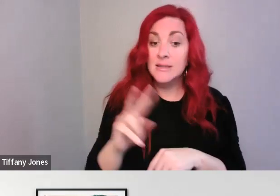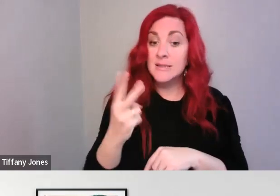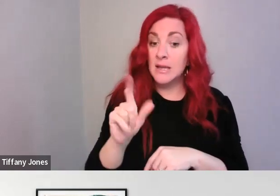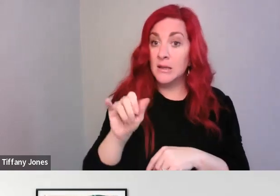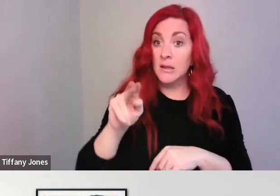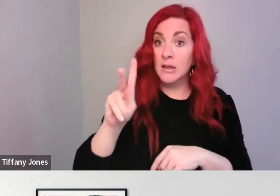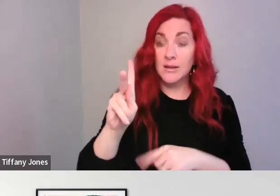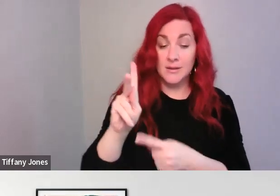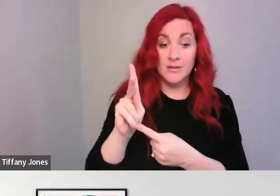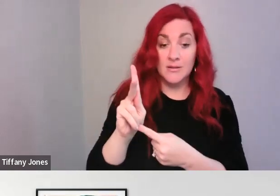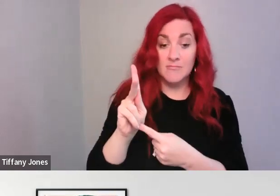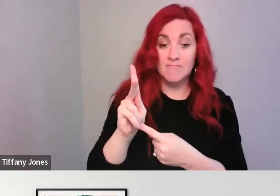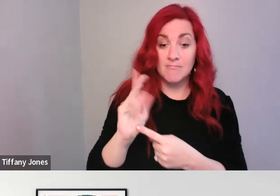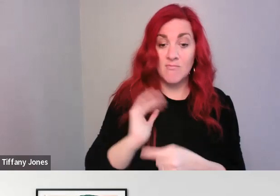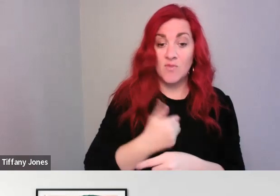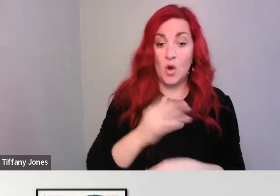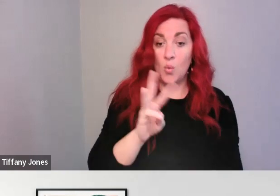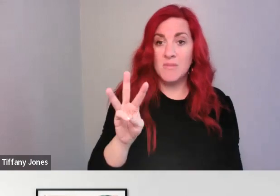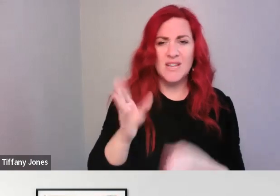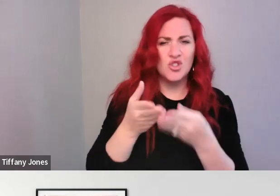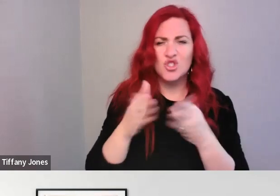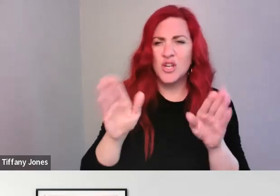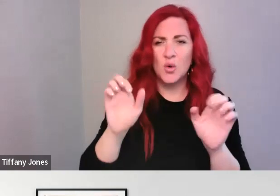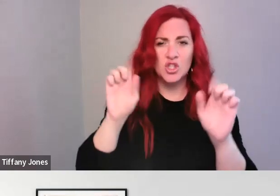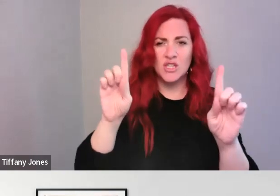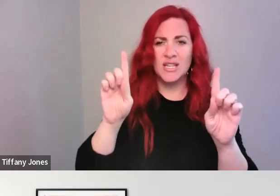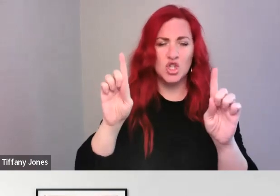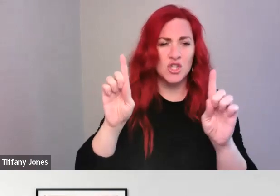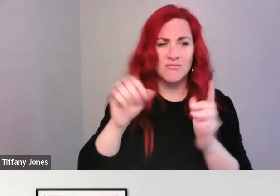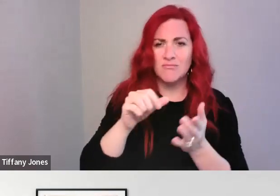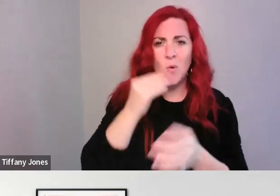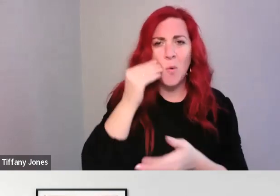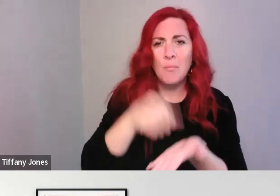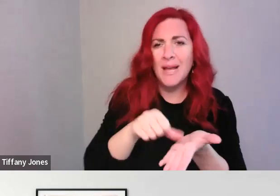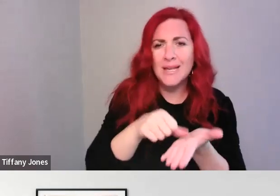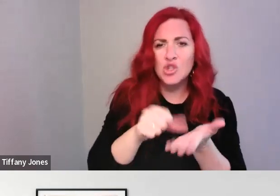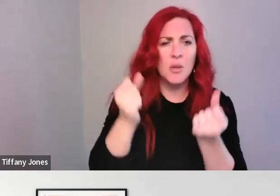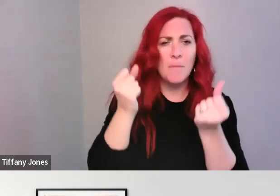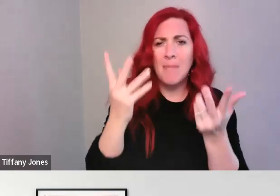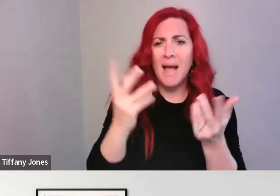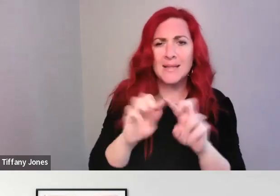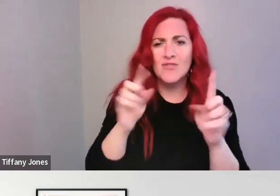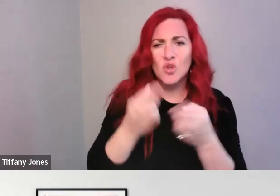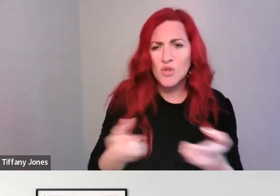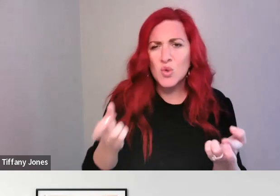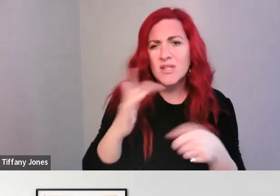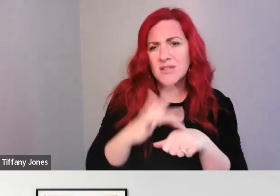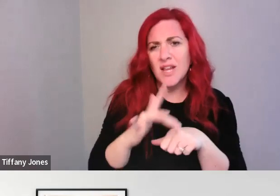just our website's general education landing page that's going to have a lot of different resources